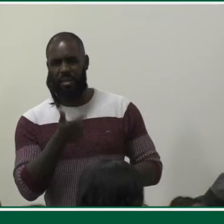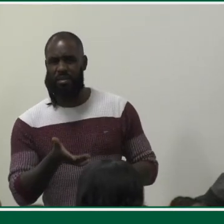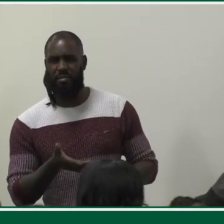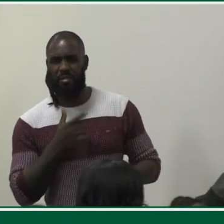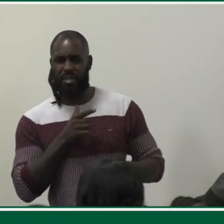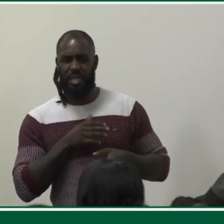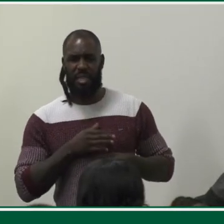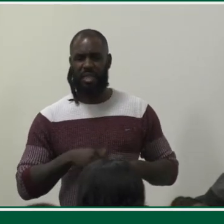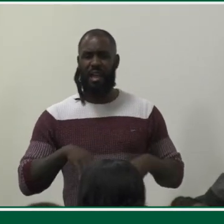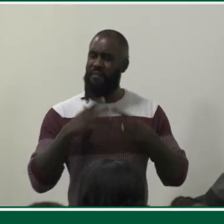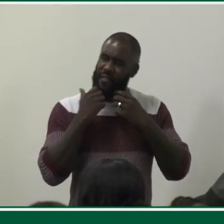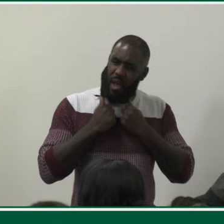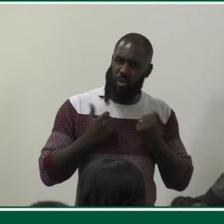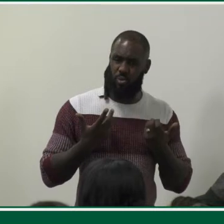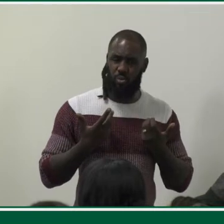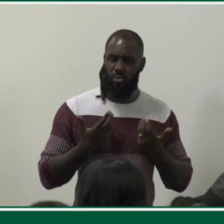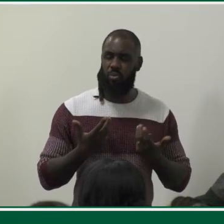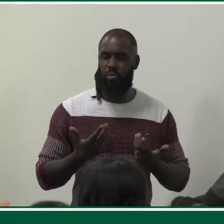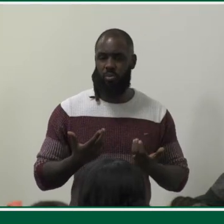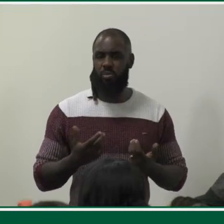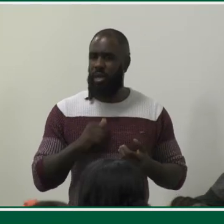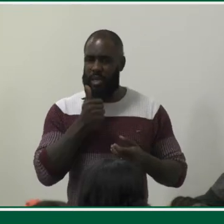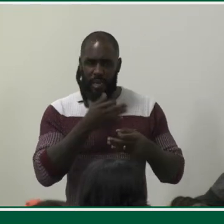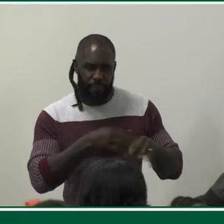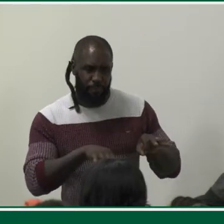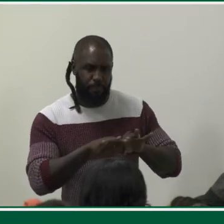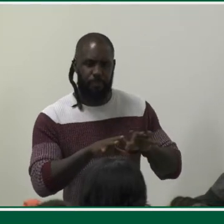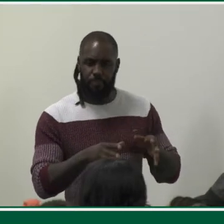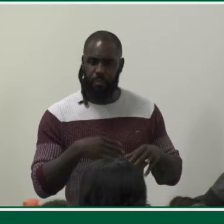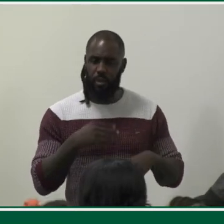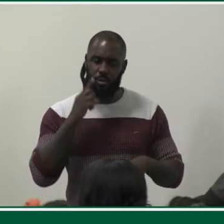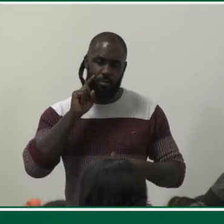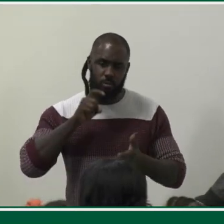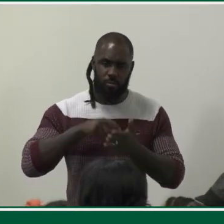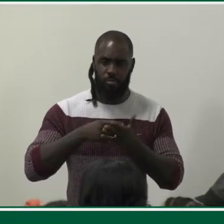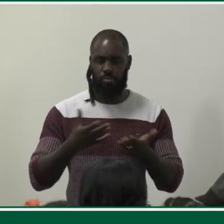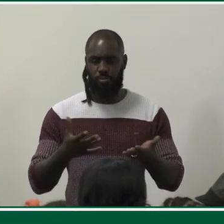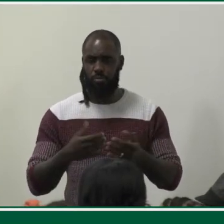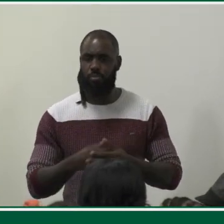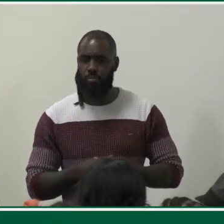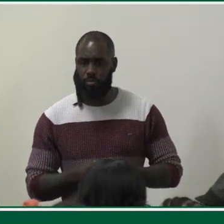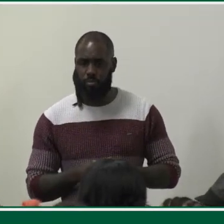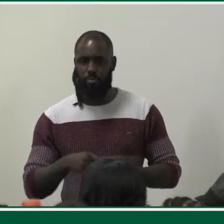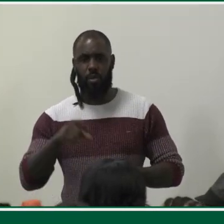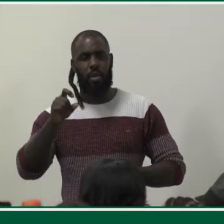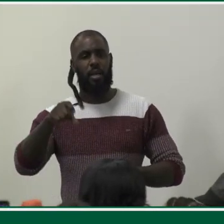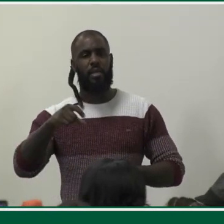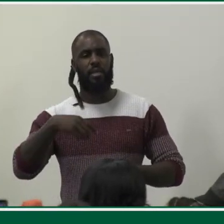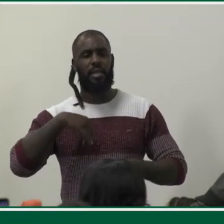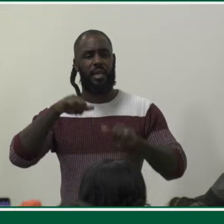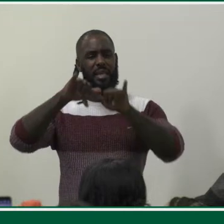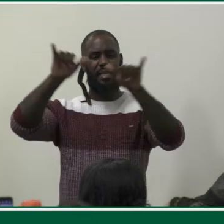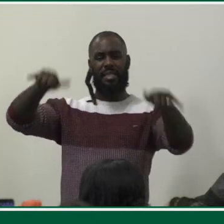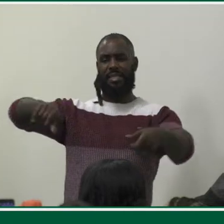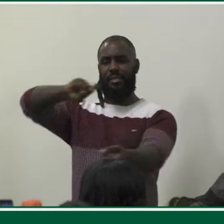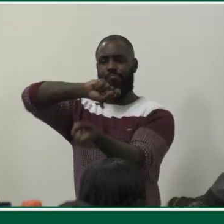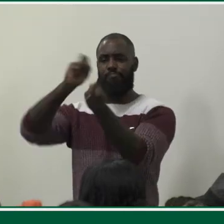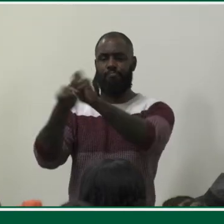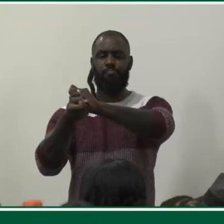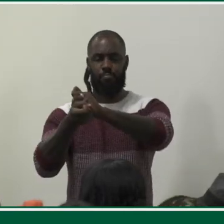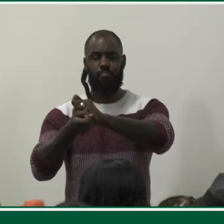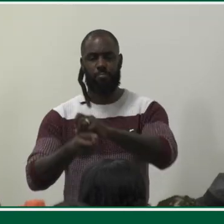be. And so what we recognize from this is that we needed to do something as a system. And